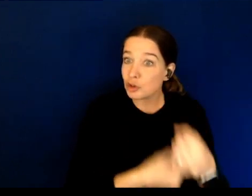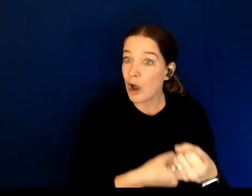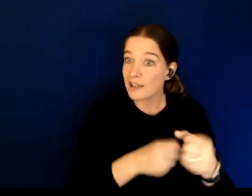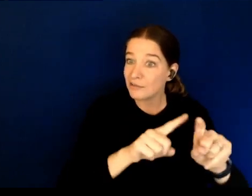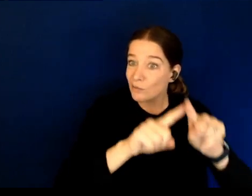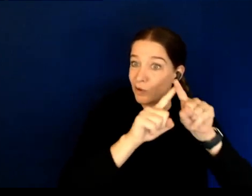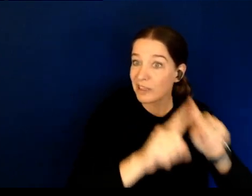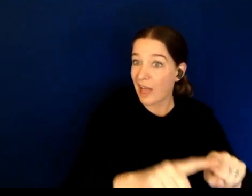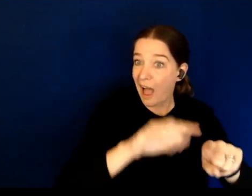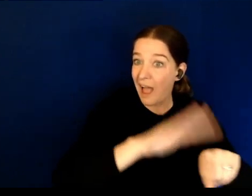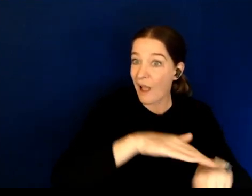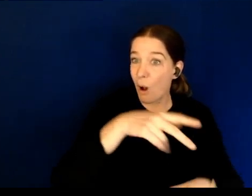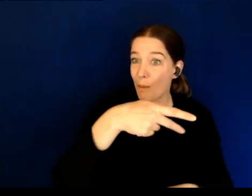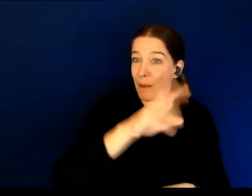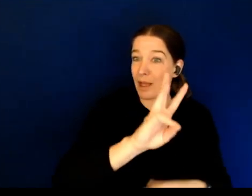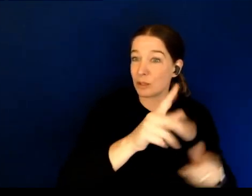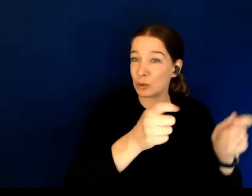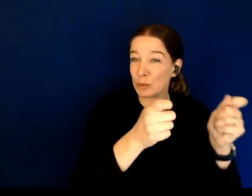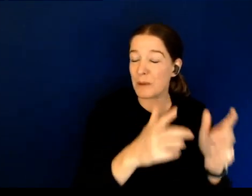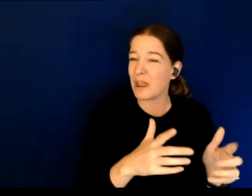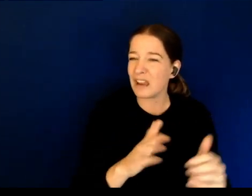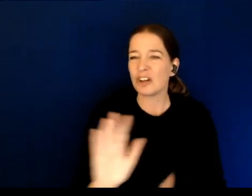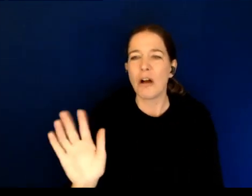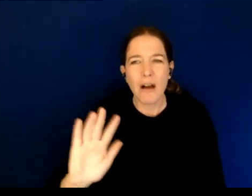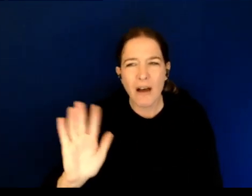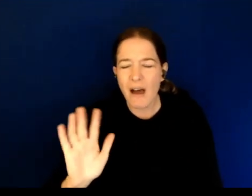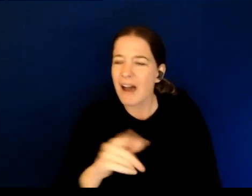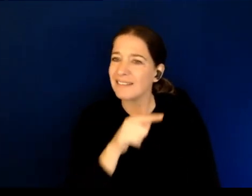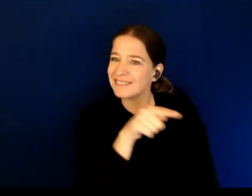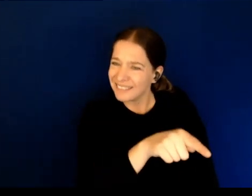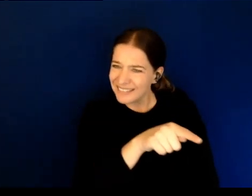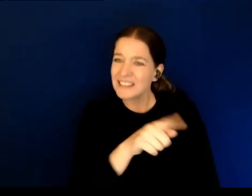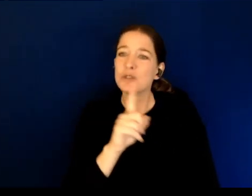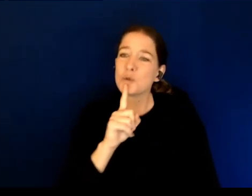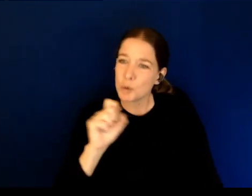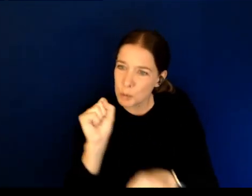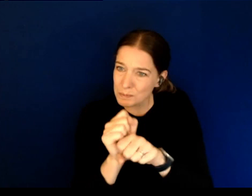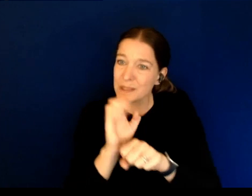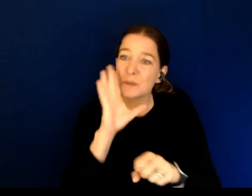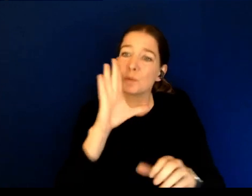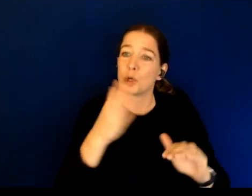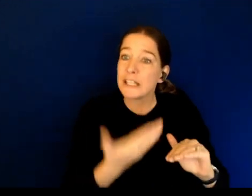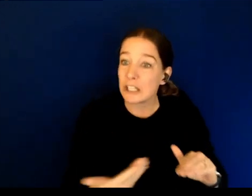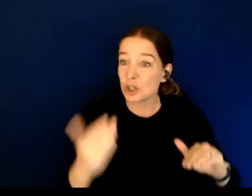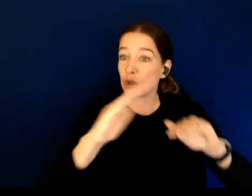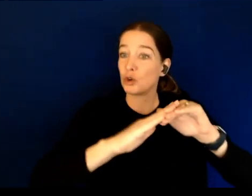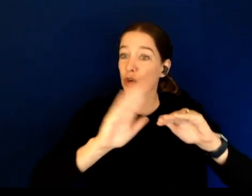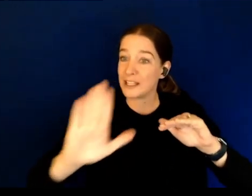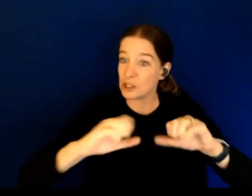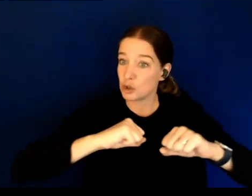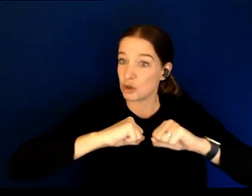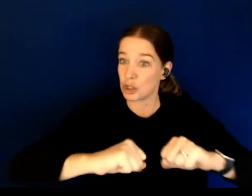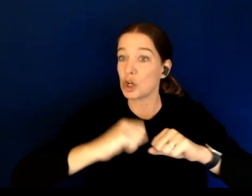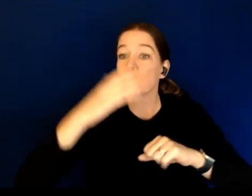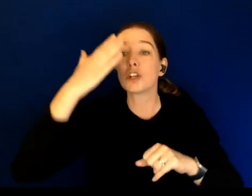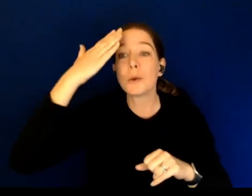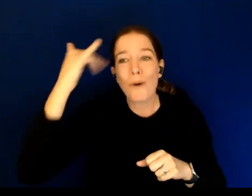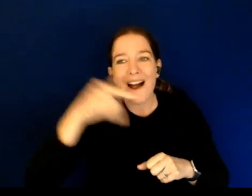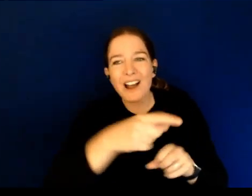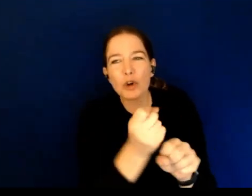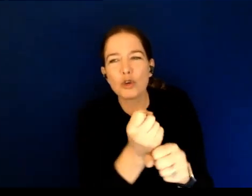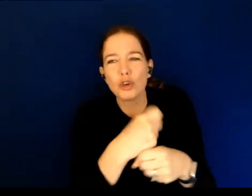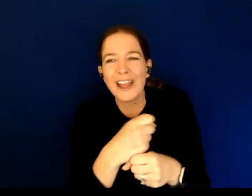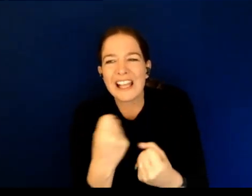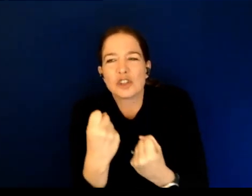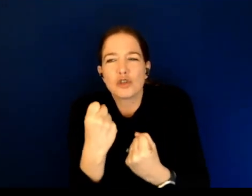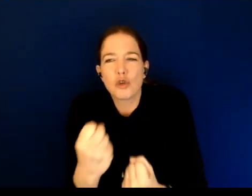Thing is, password managers increase security by generating the strong, unique passwords for each